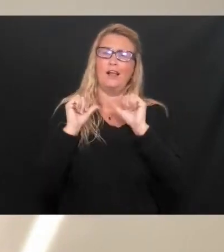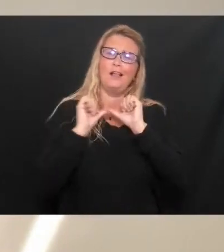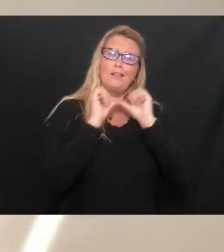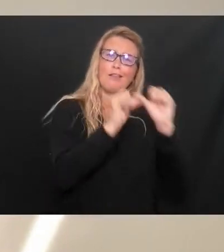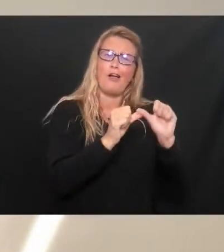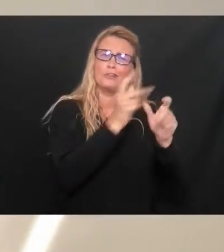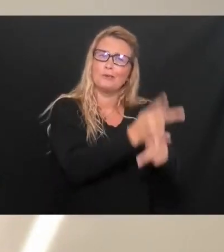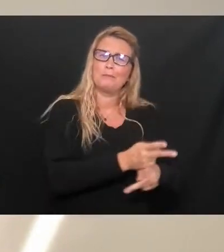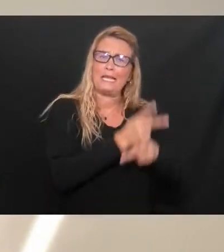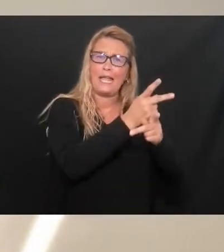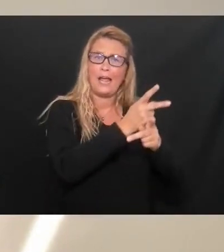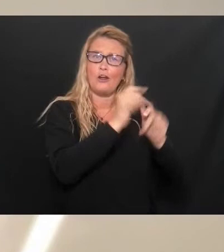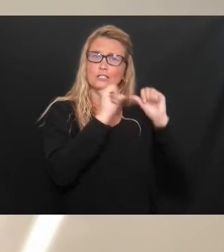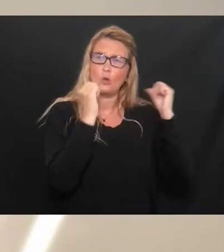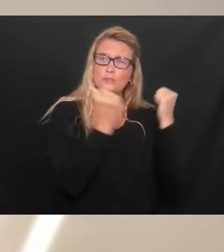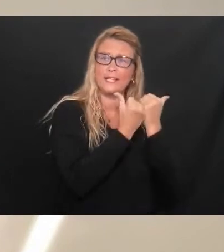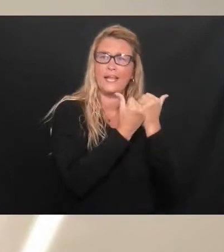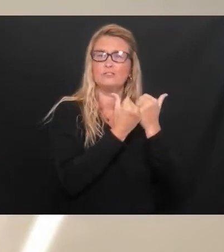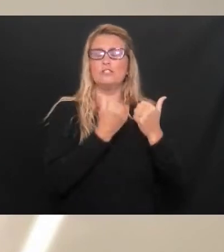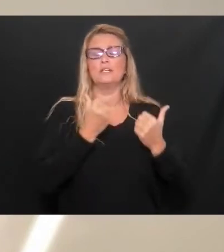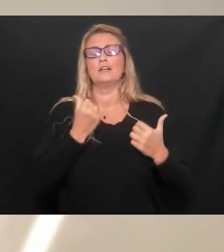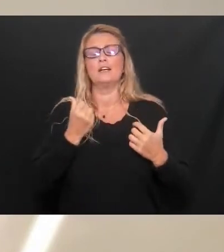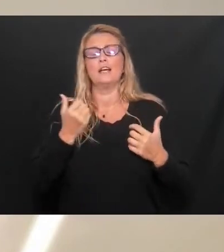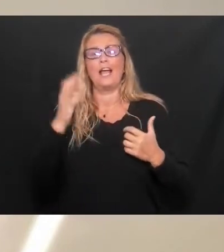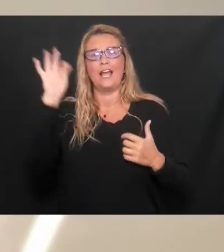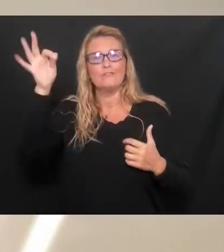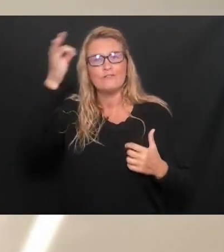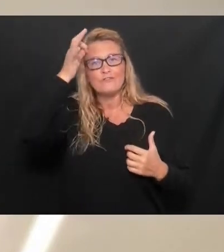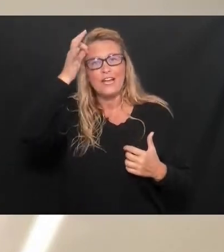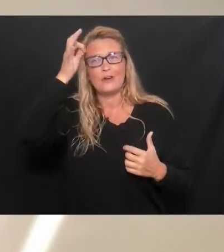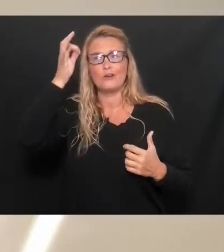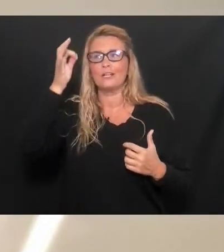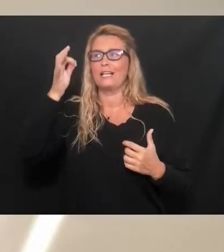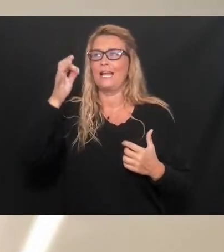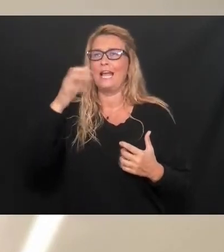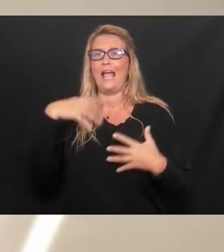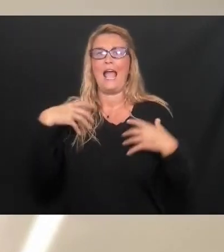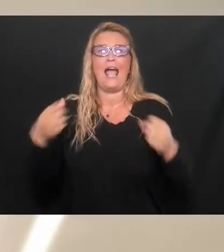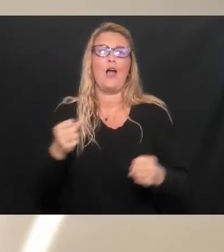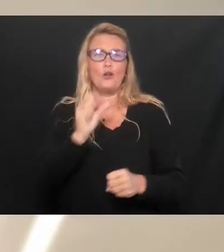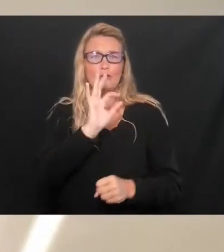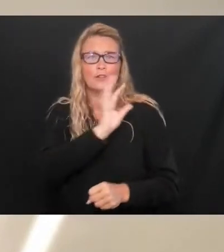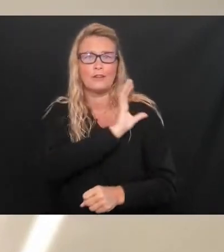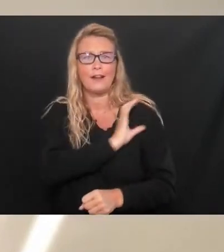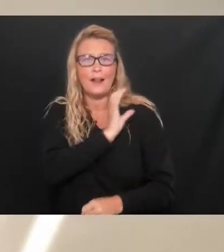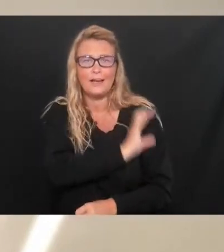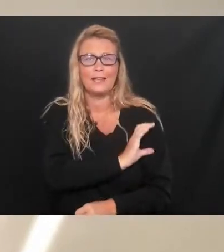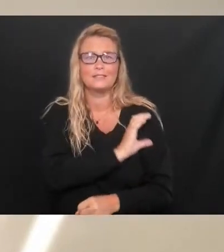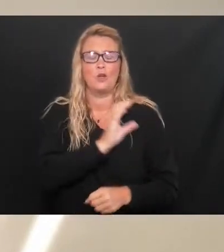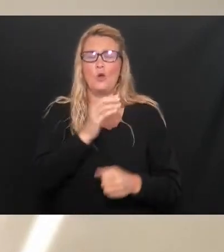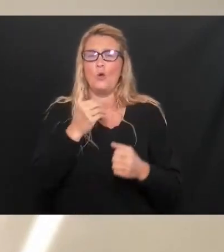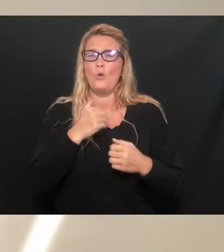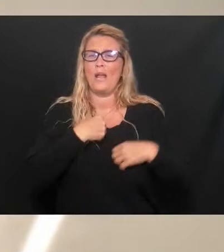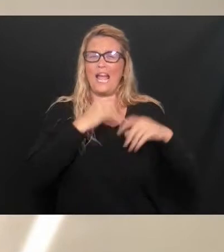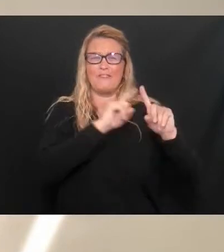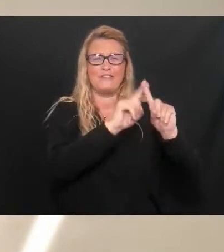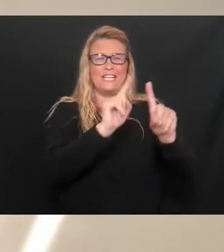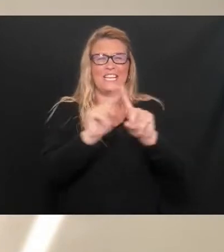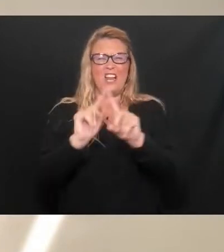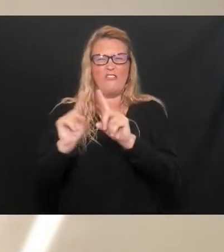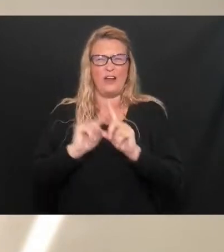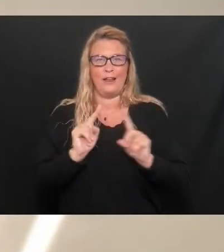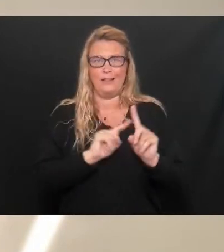Care Association folks, and we federally qualified health clinics. We all work through scenarios led by